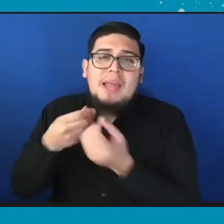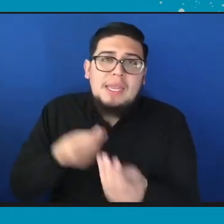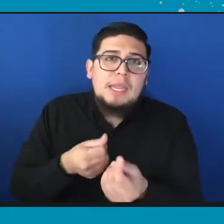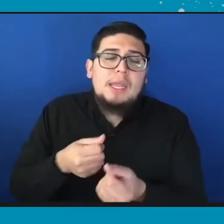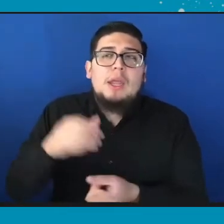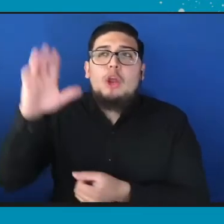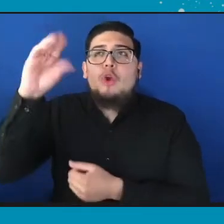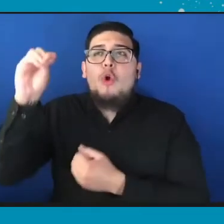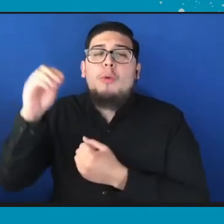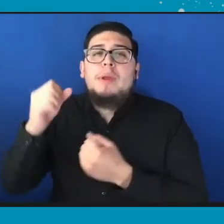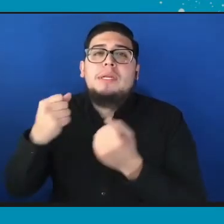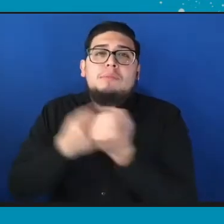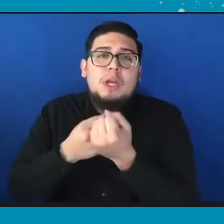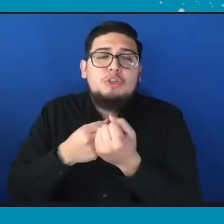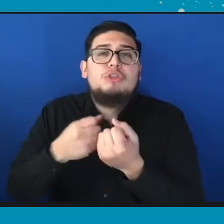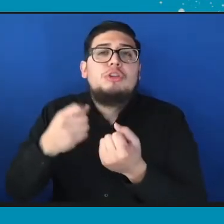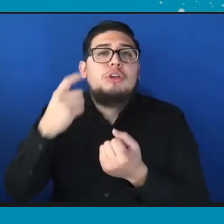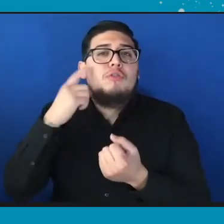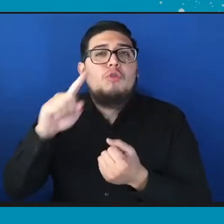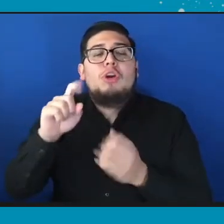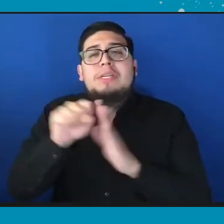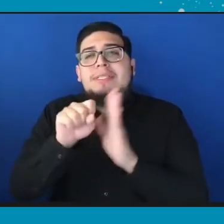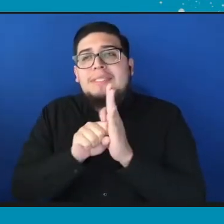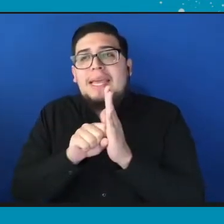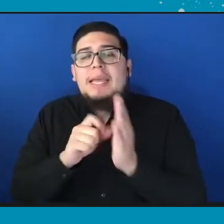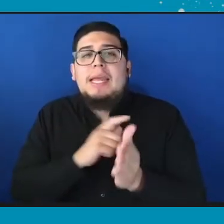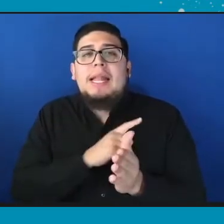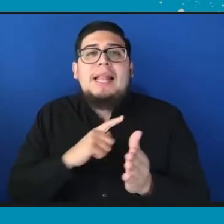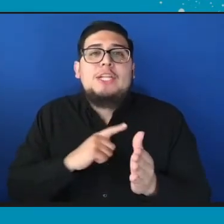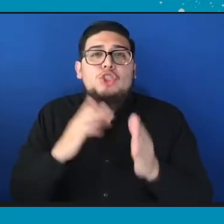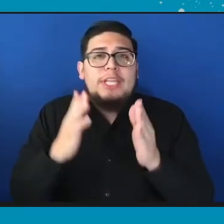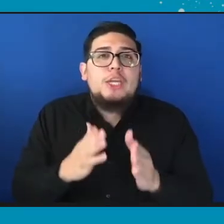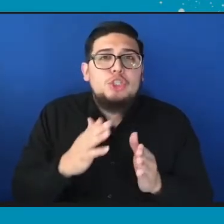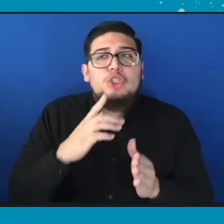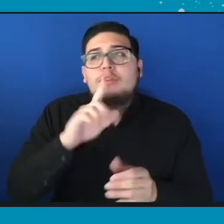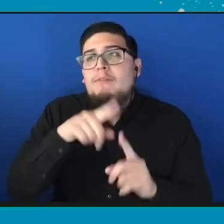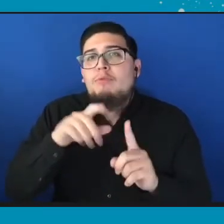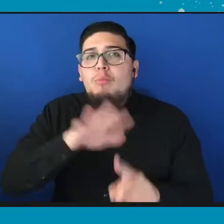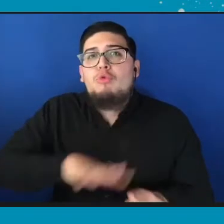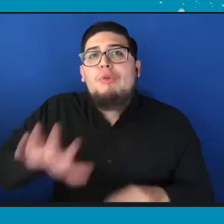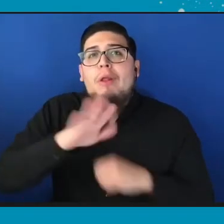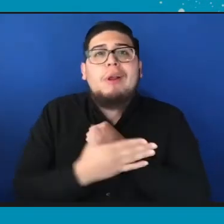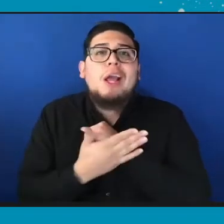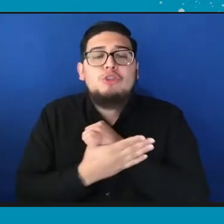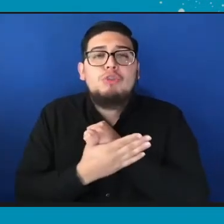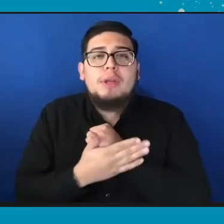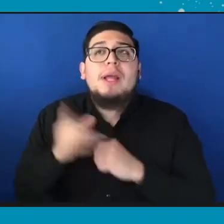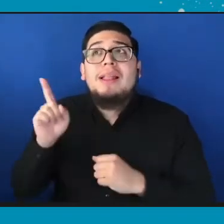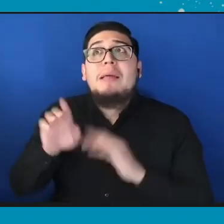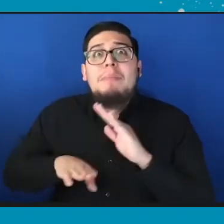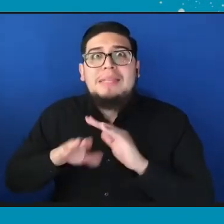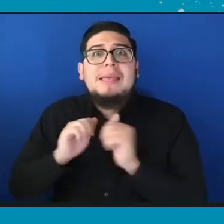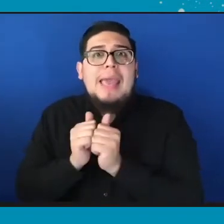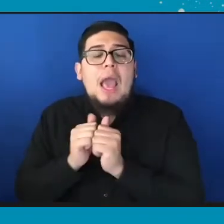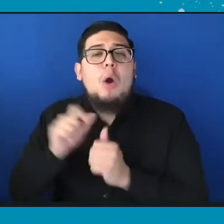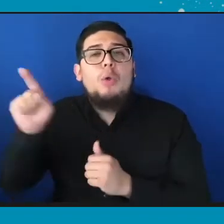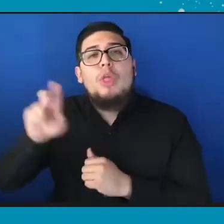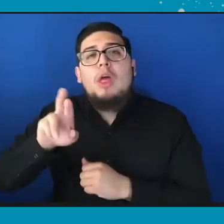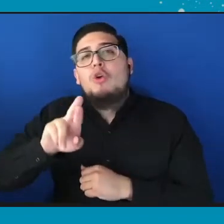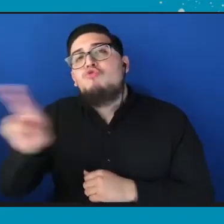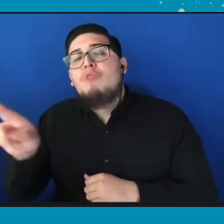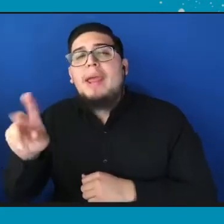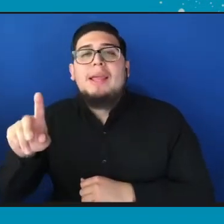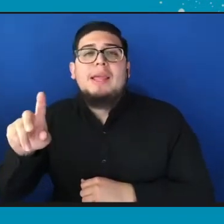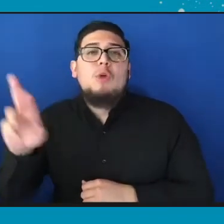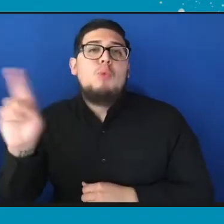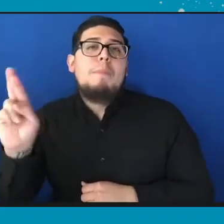of state legislatures and legislators from around the country. And that's basically how the right-wing think tanks and funders